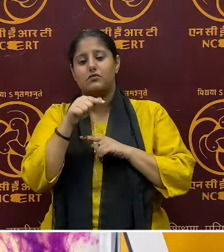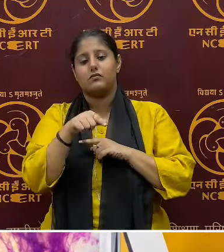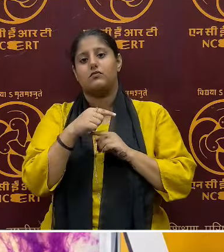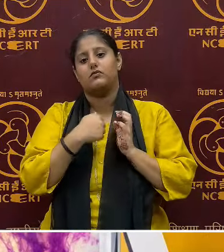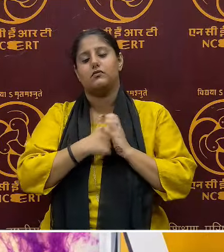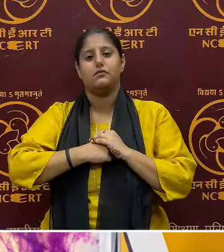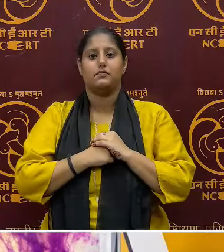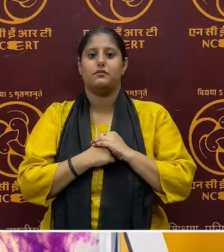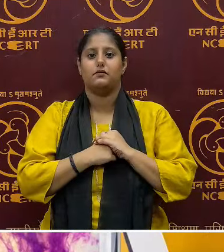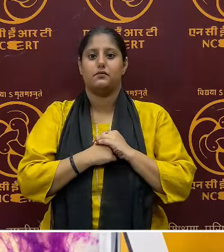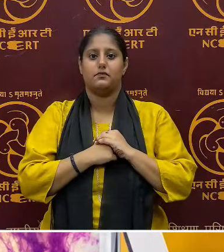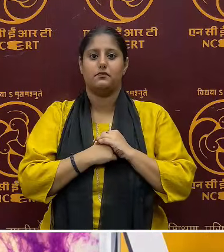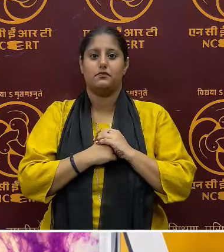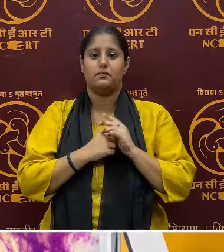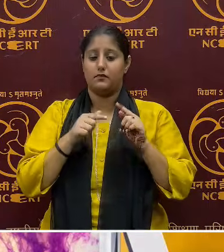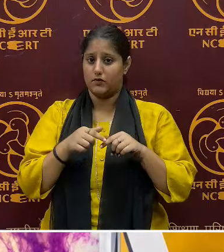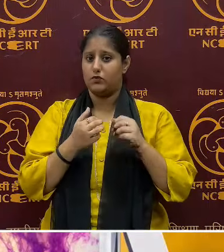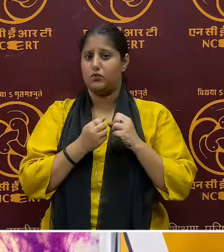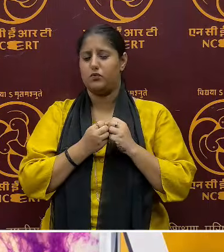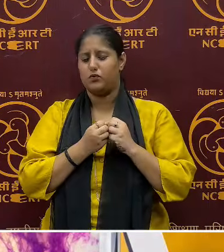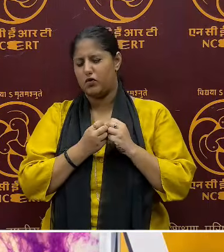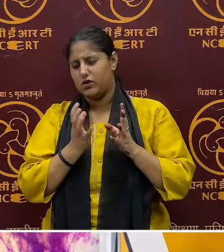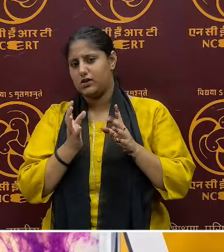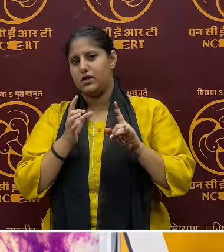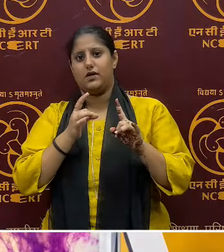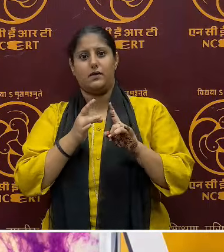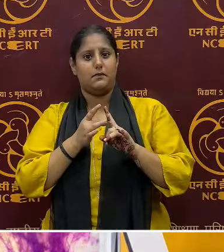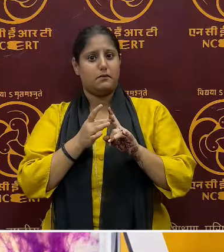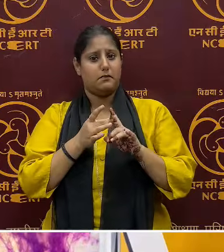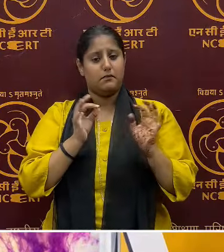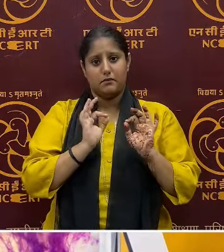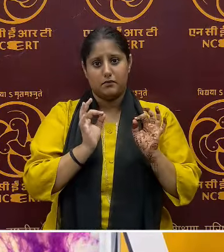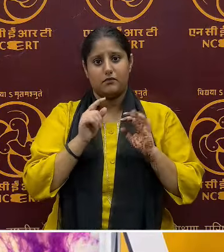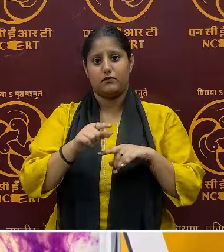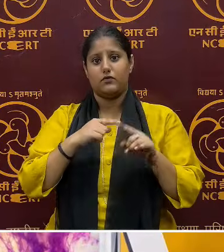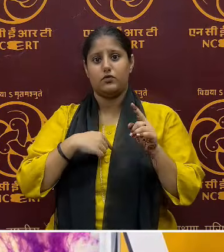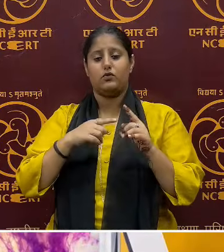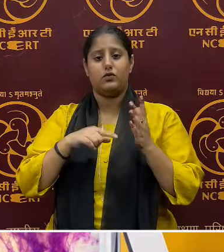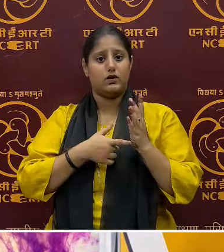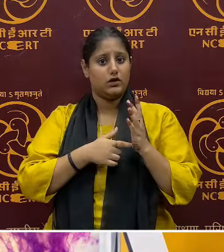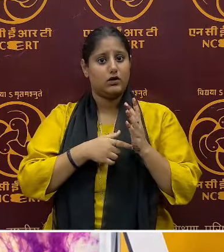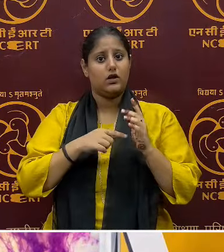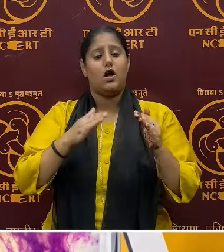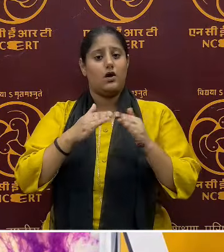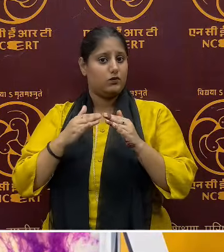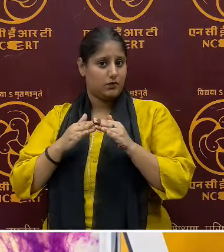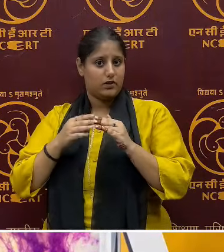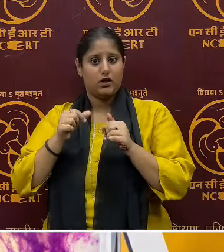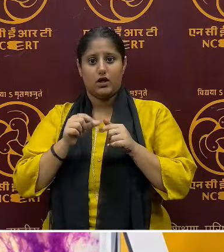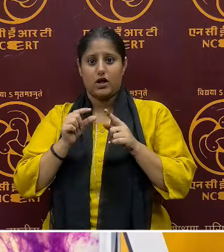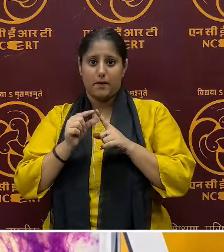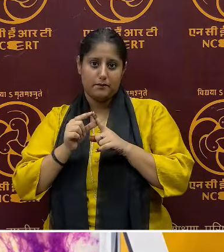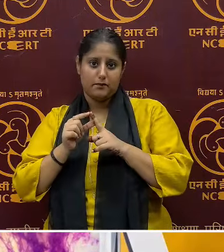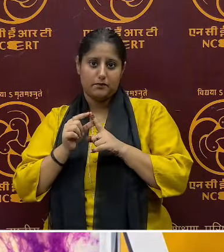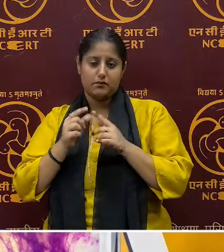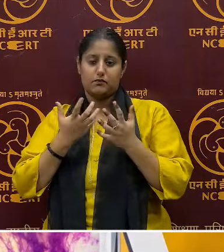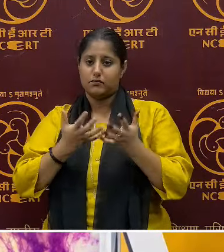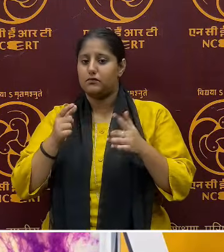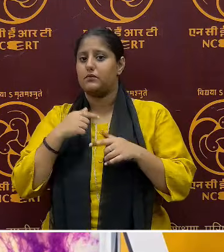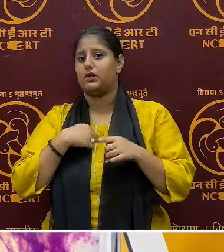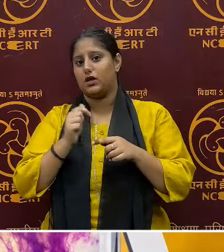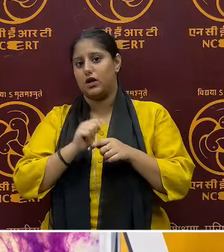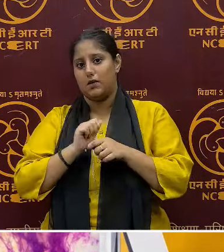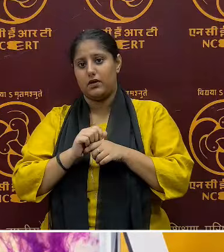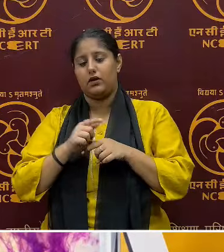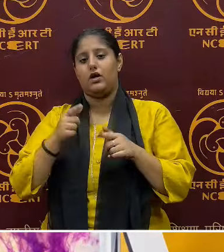absent. So mostly non-metals have biological, technical or household roles or applications. So examples are